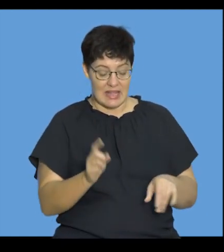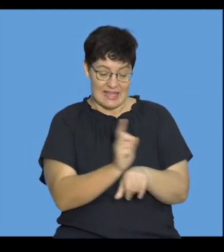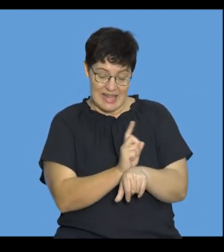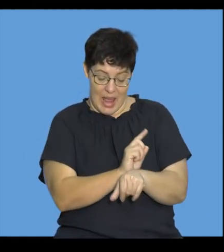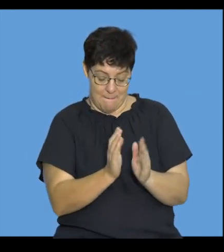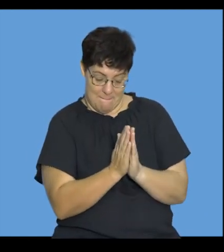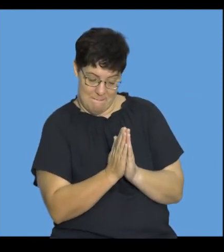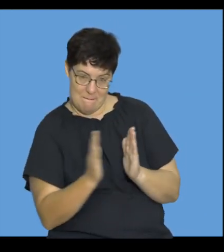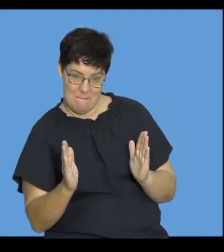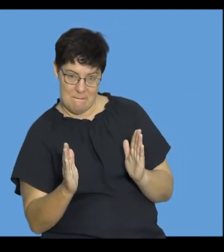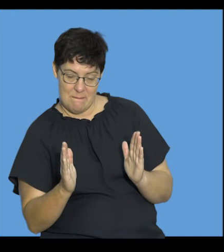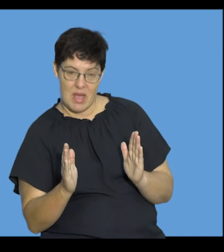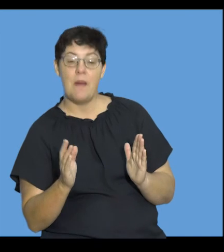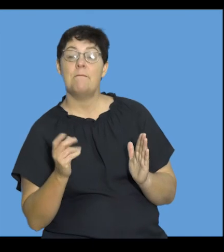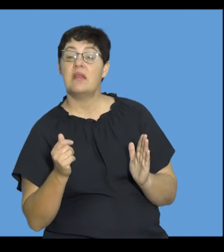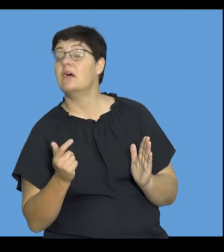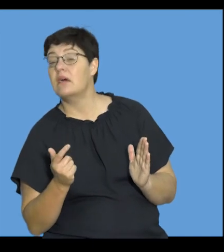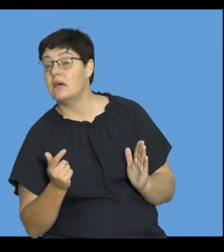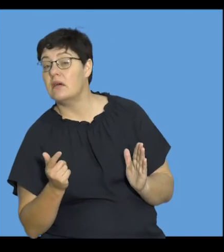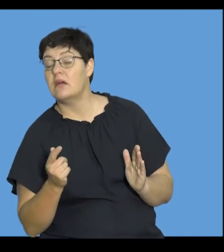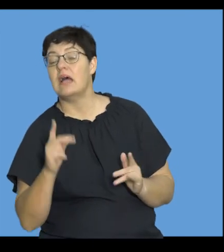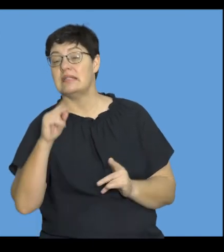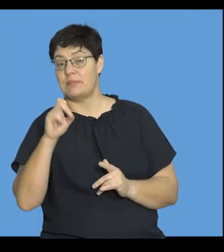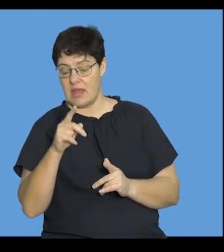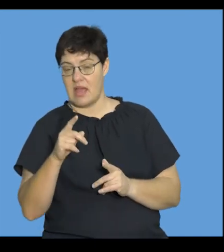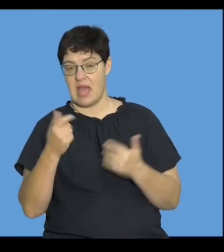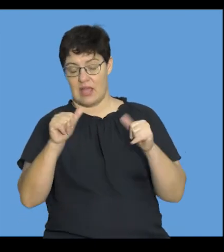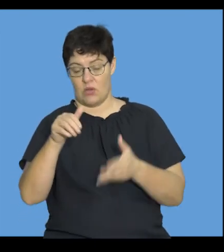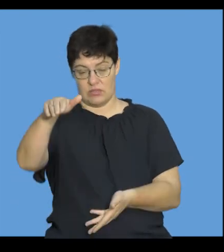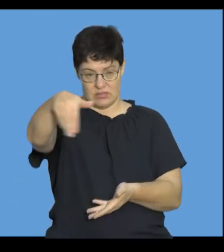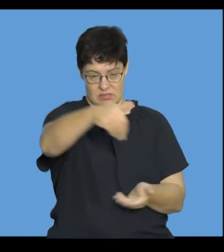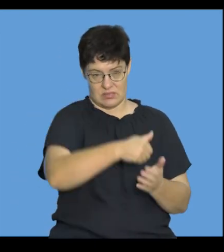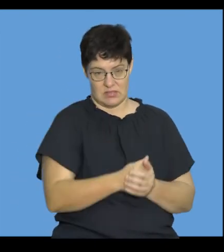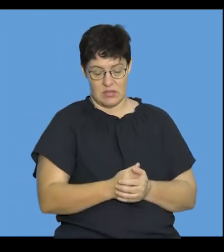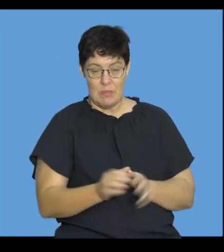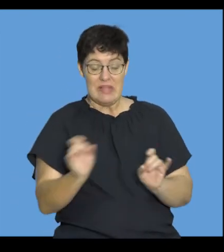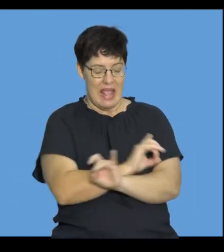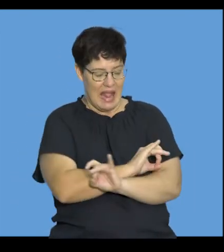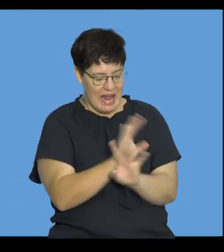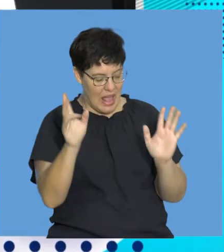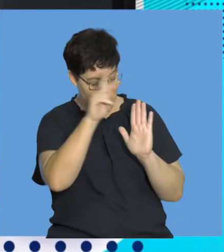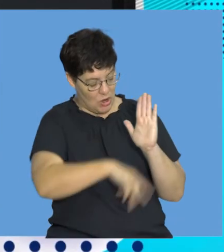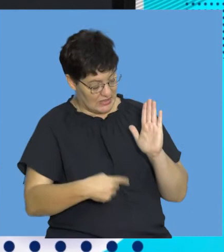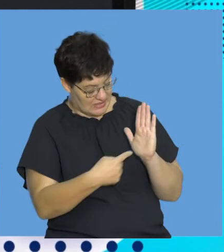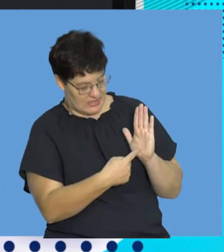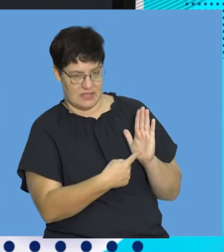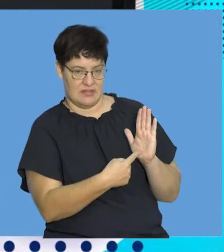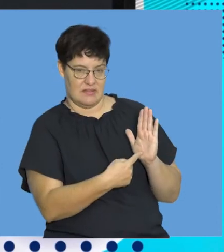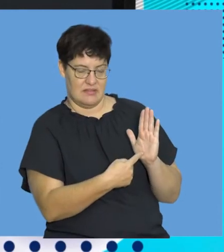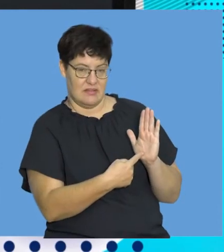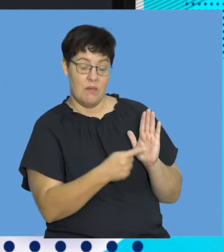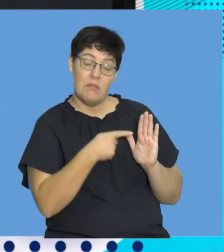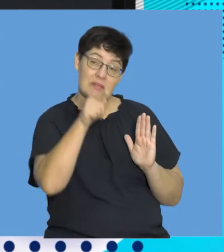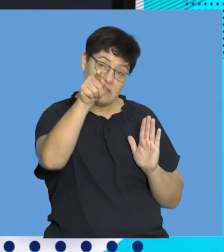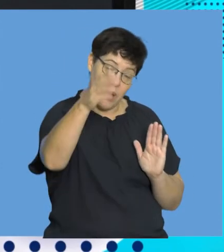period for collecting debtors' accounts. You have to clearly specify to your debtor.